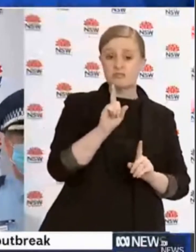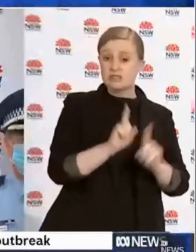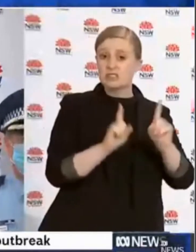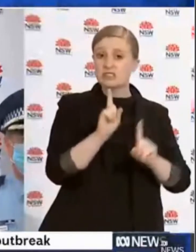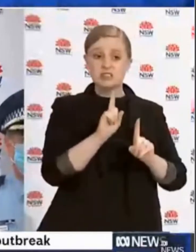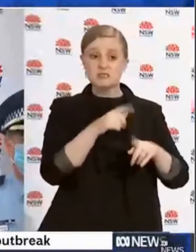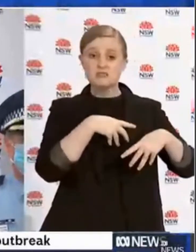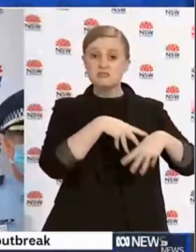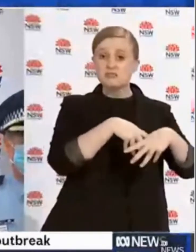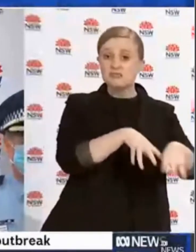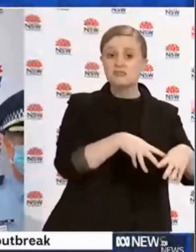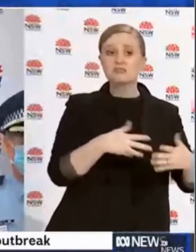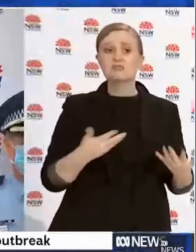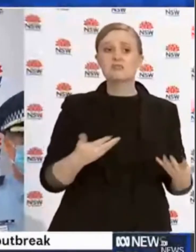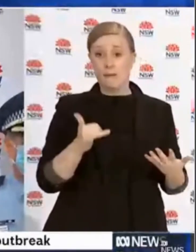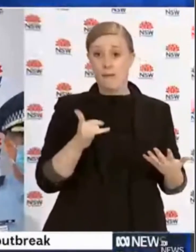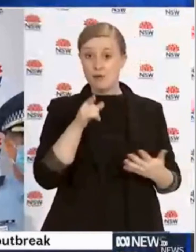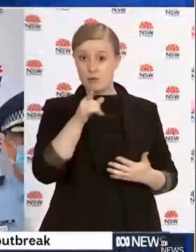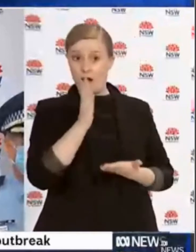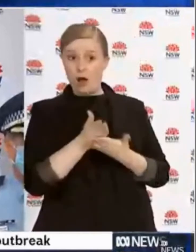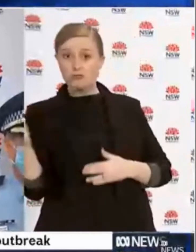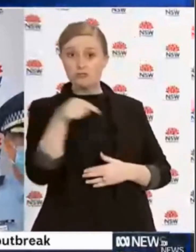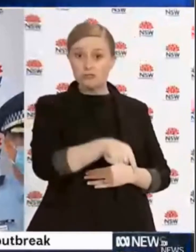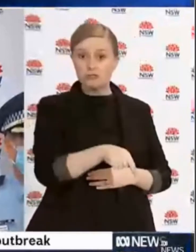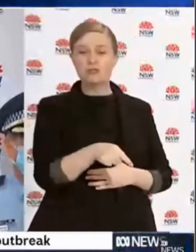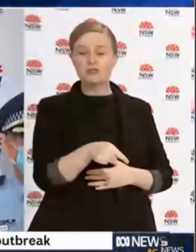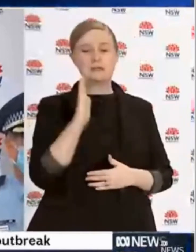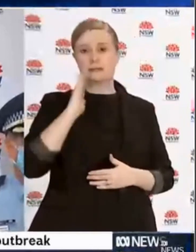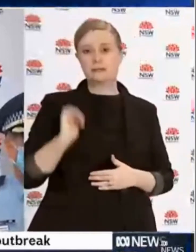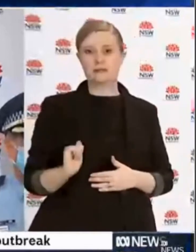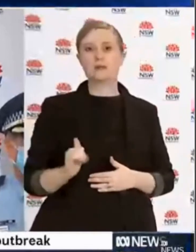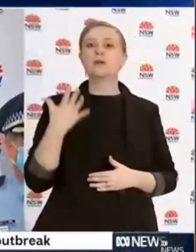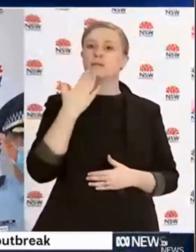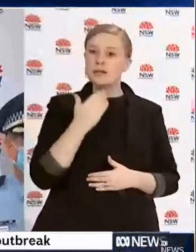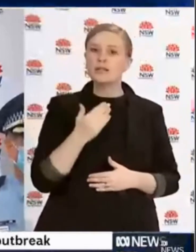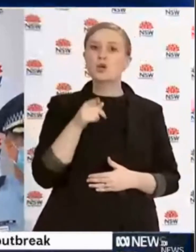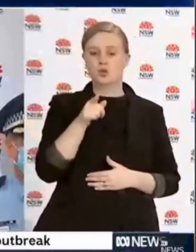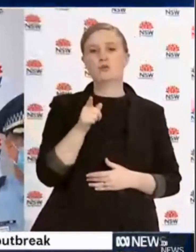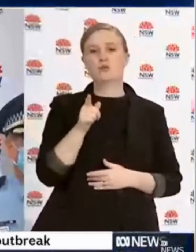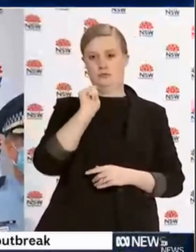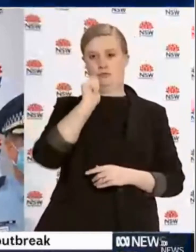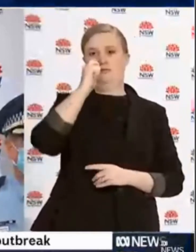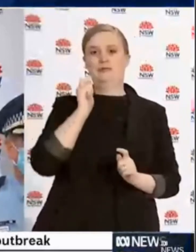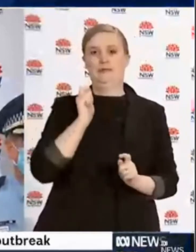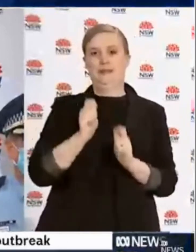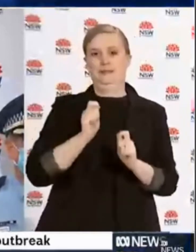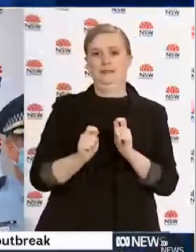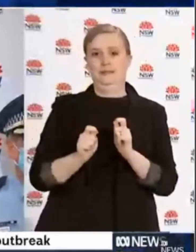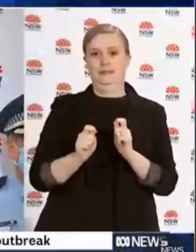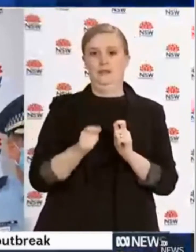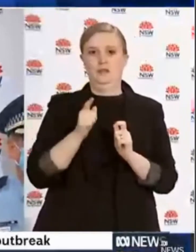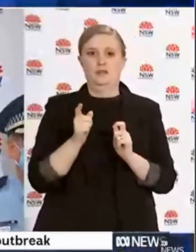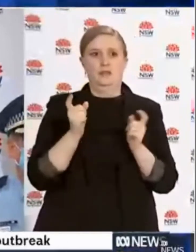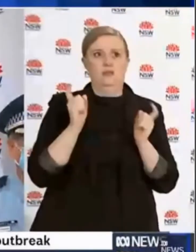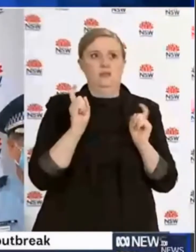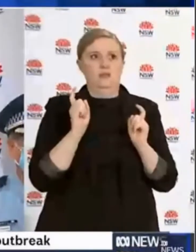is separate and apart, and that is we want you to come forward and be tested. We don't want to run the risk that you've spread that virus amongst other people who were at